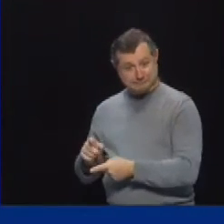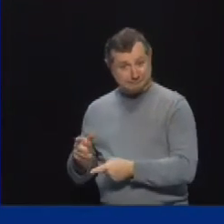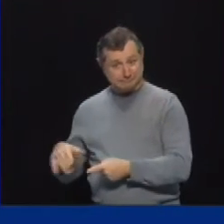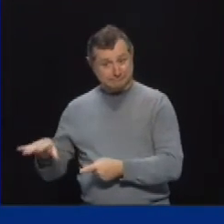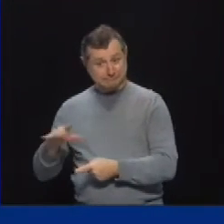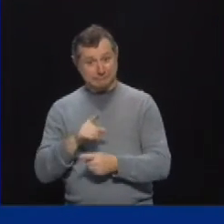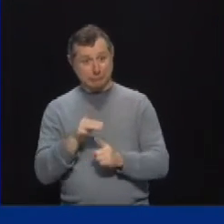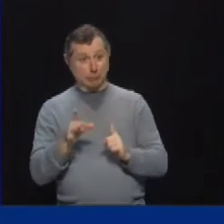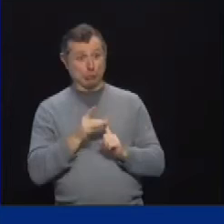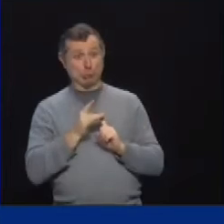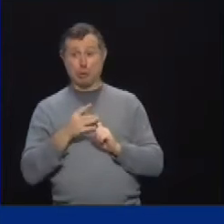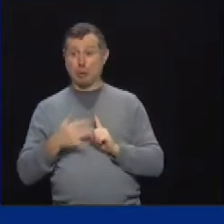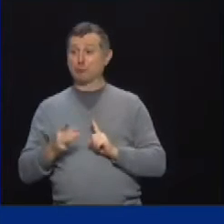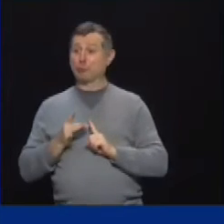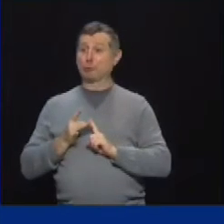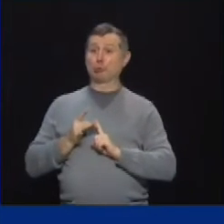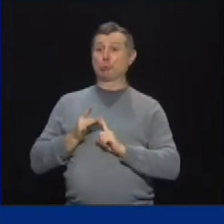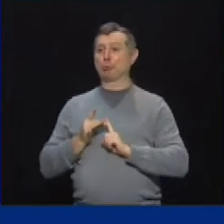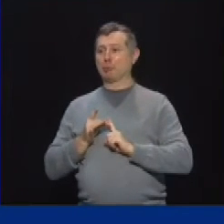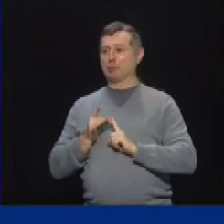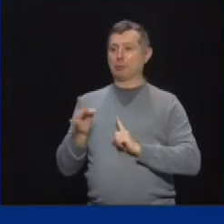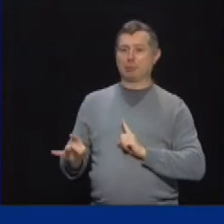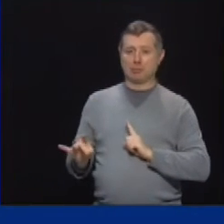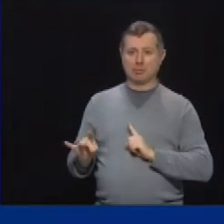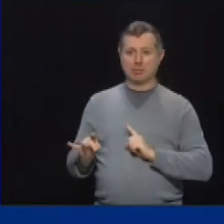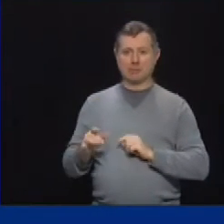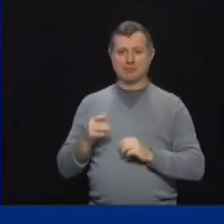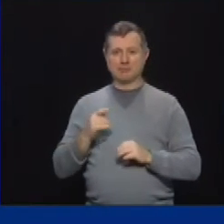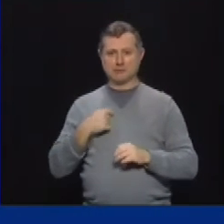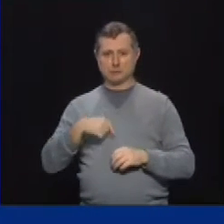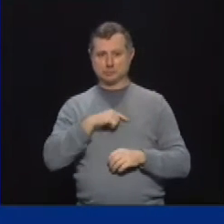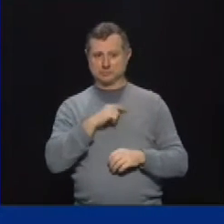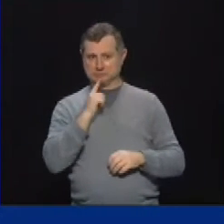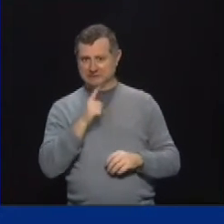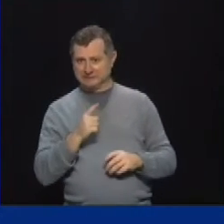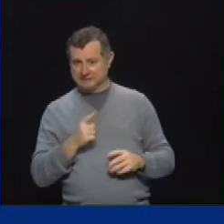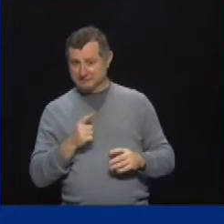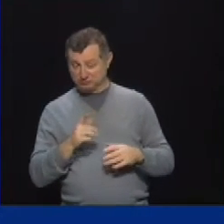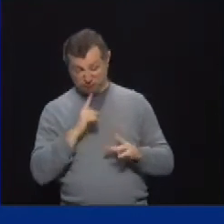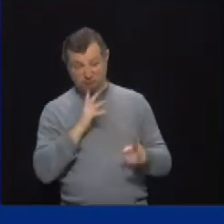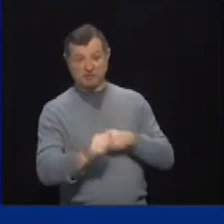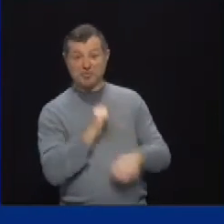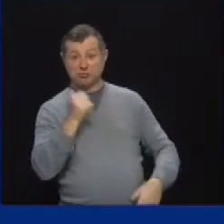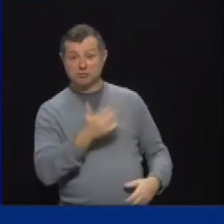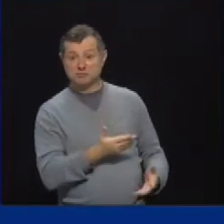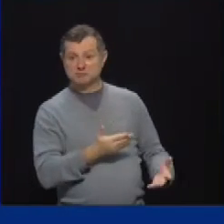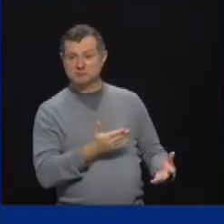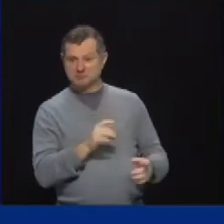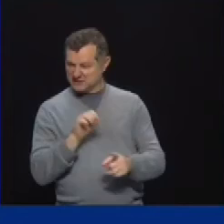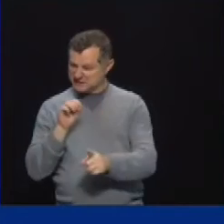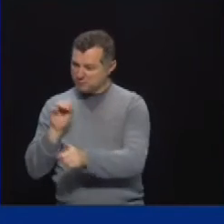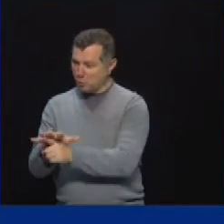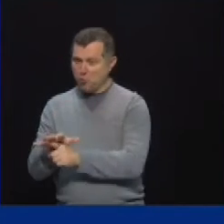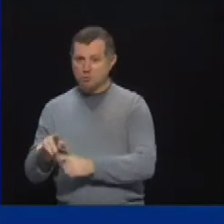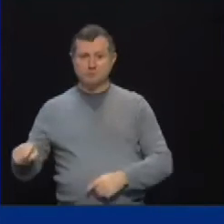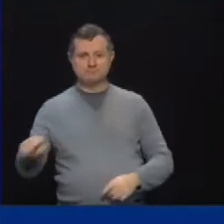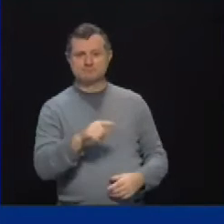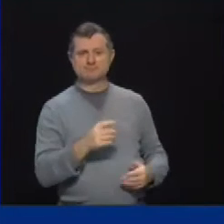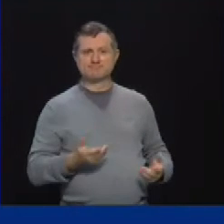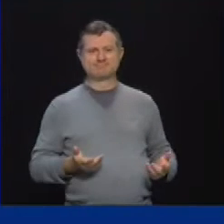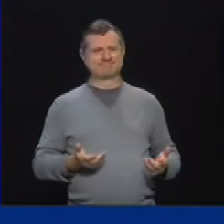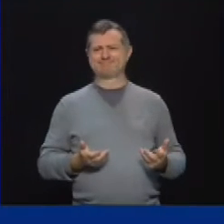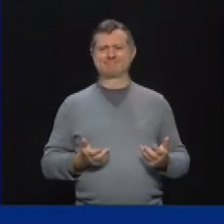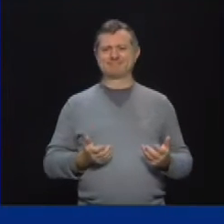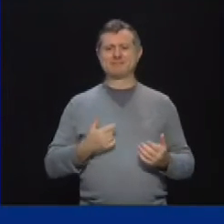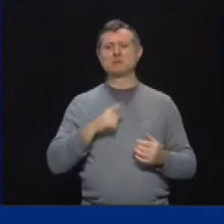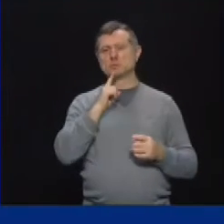virus. And we went through this last year. It was a real threat, and sometimes there was exposure because of that. But now we have the weapon to fight back,